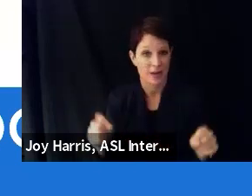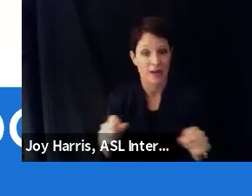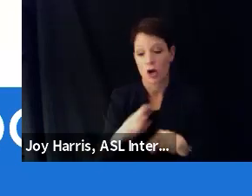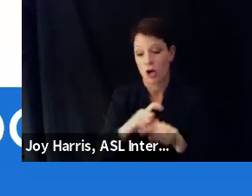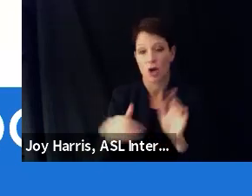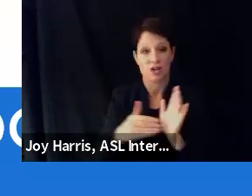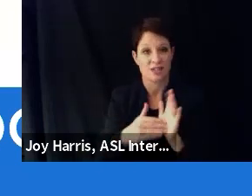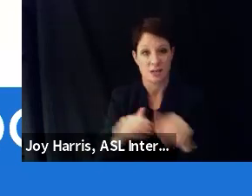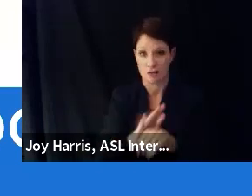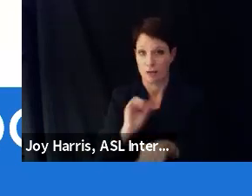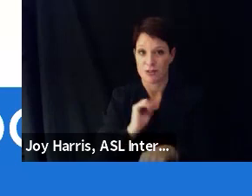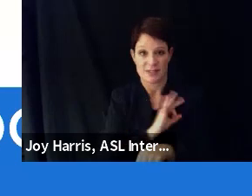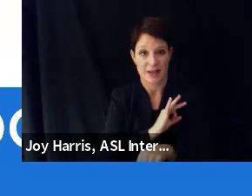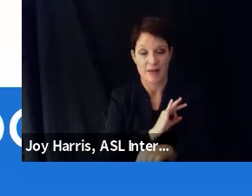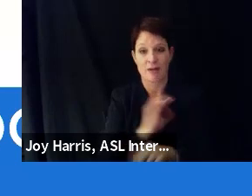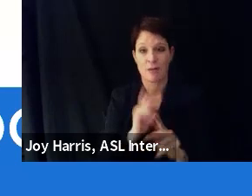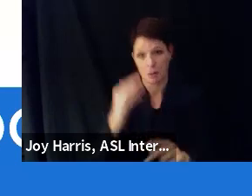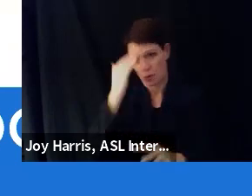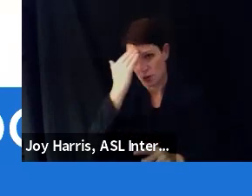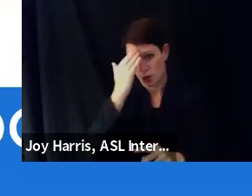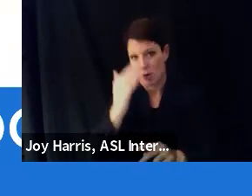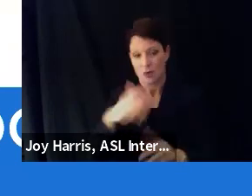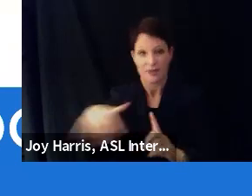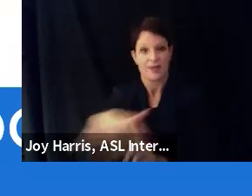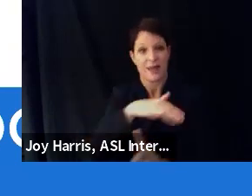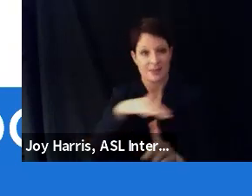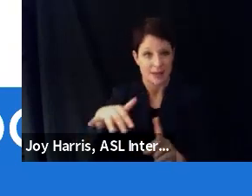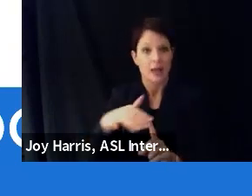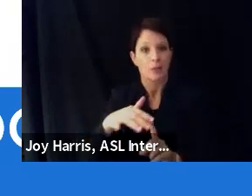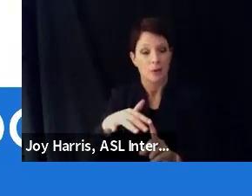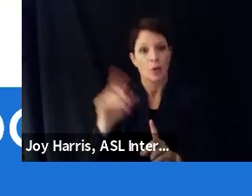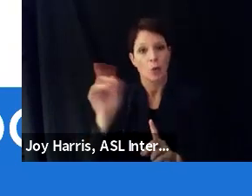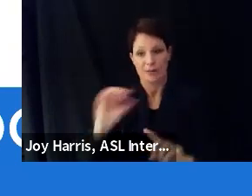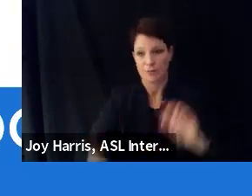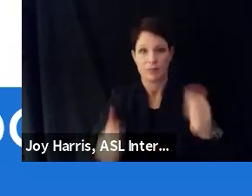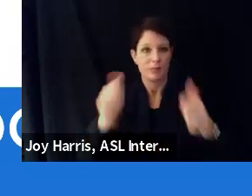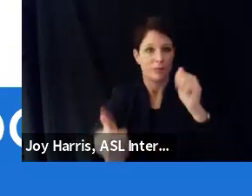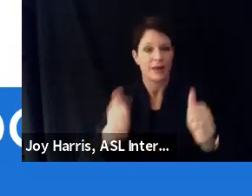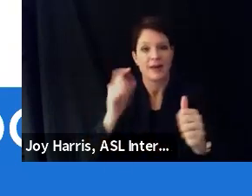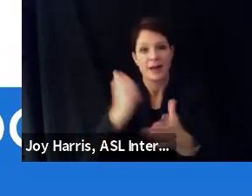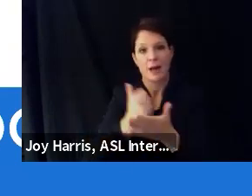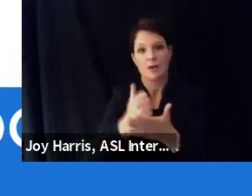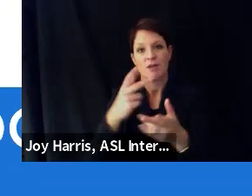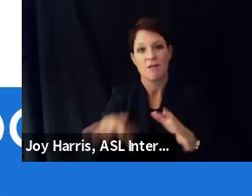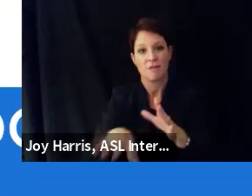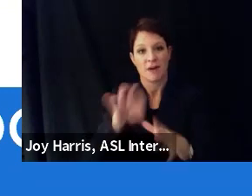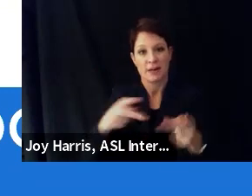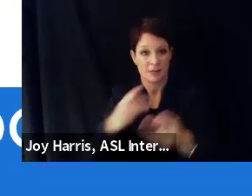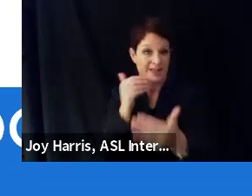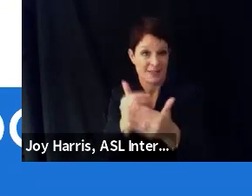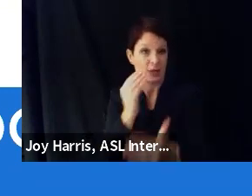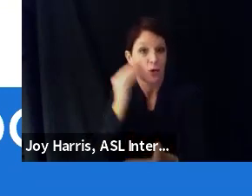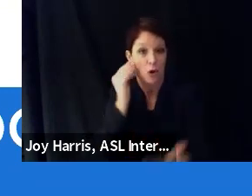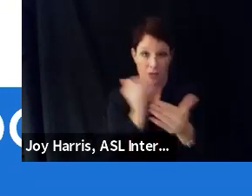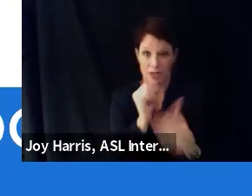fully staffed and we have people that kind of know the landscape of vaccine all across the city and can help you find a clinic near your home or work and